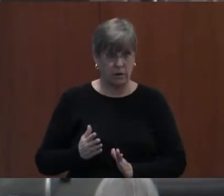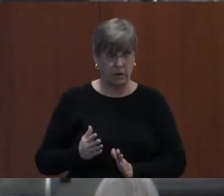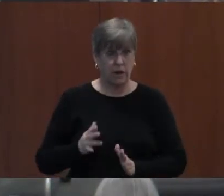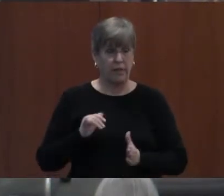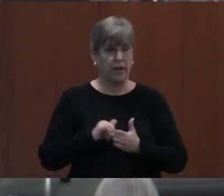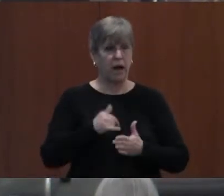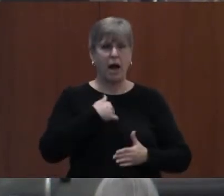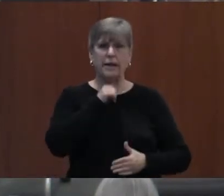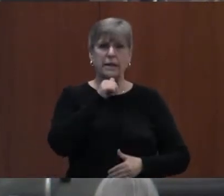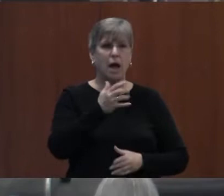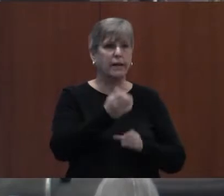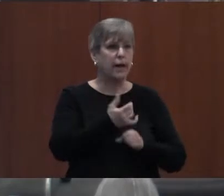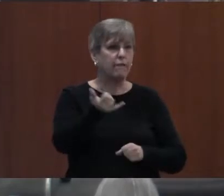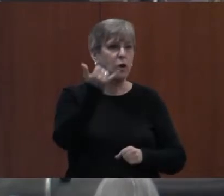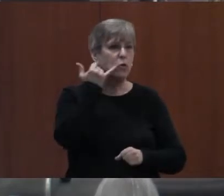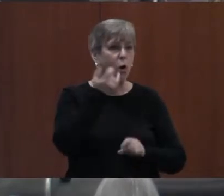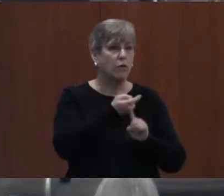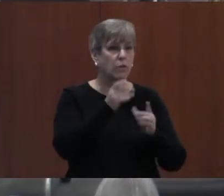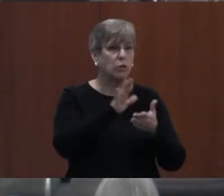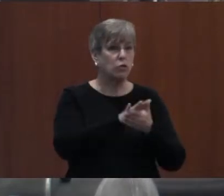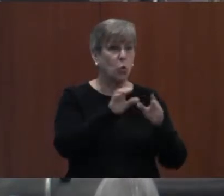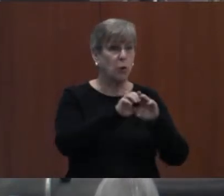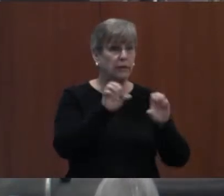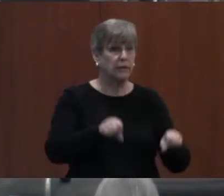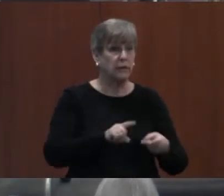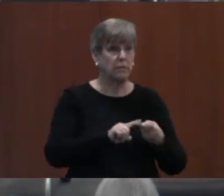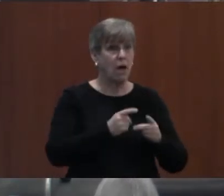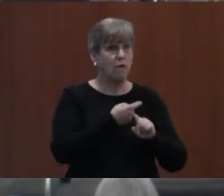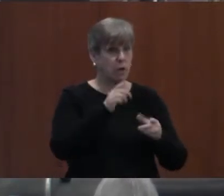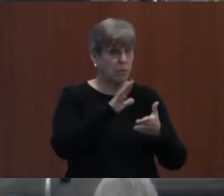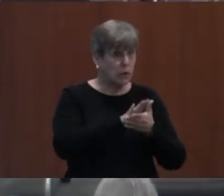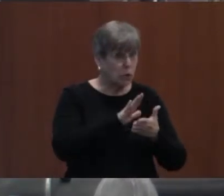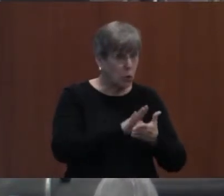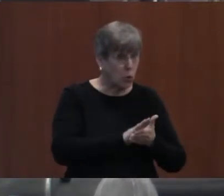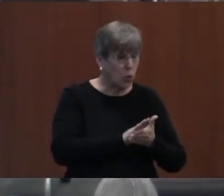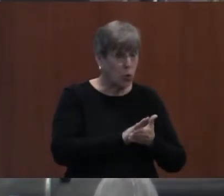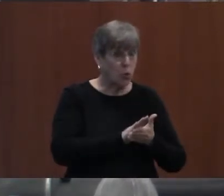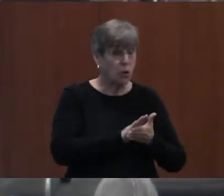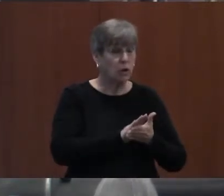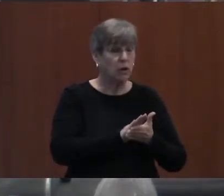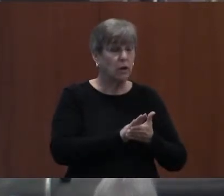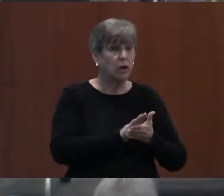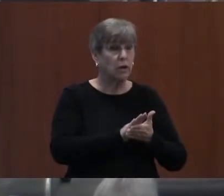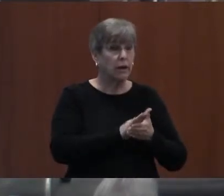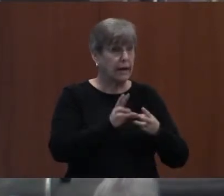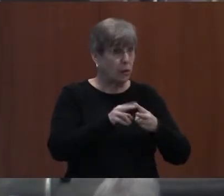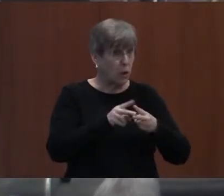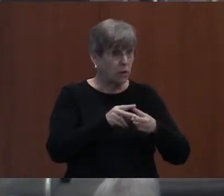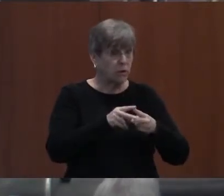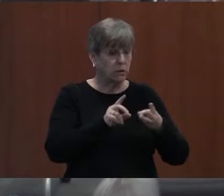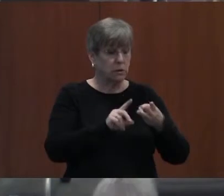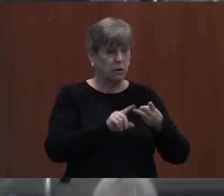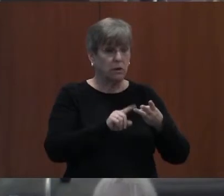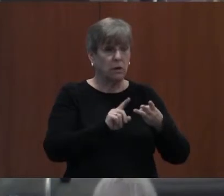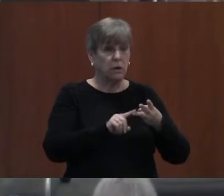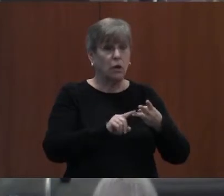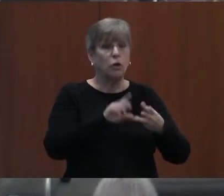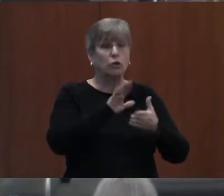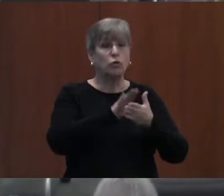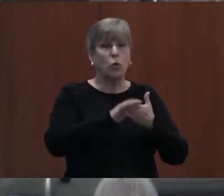that I didn't get a phone call from the school system, from the school system, from the school resource